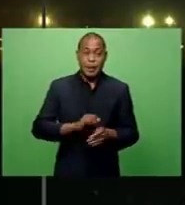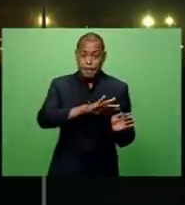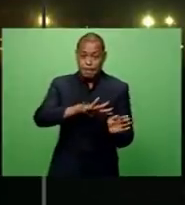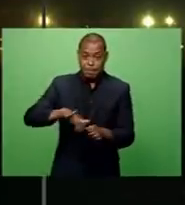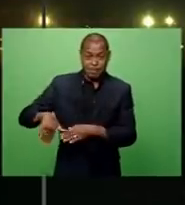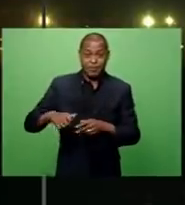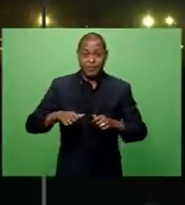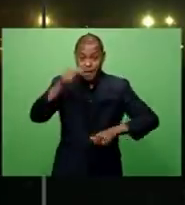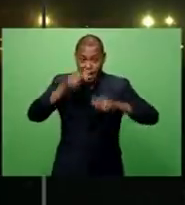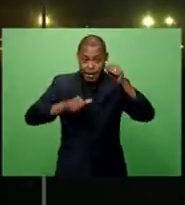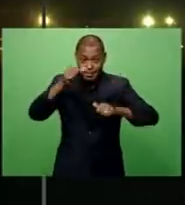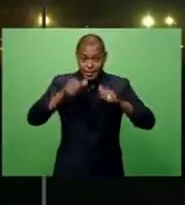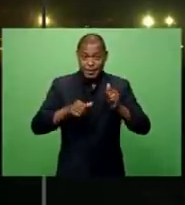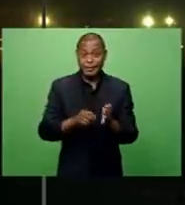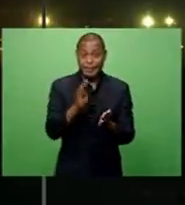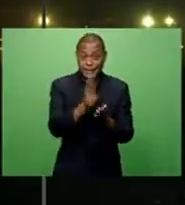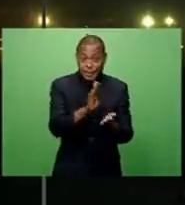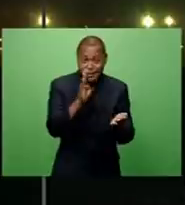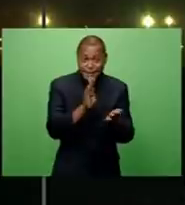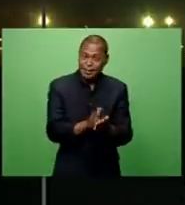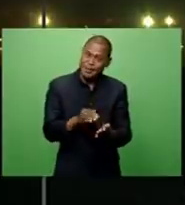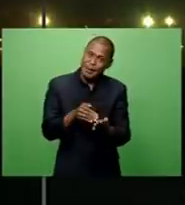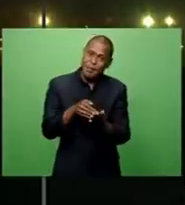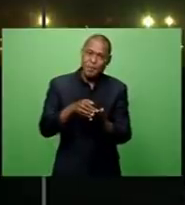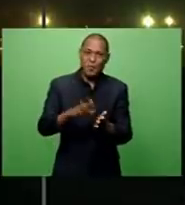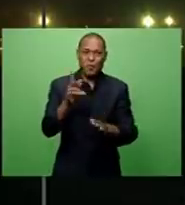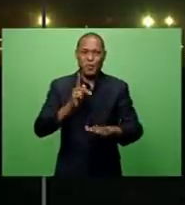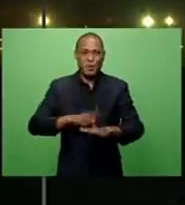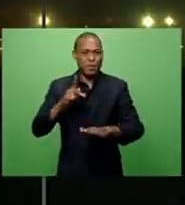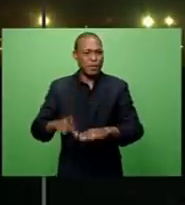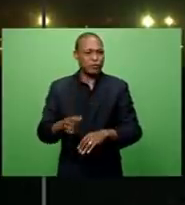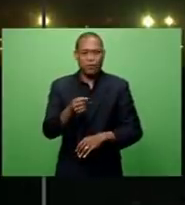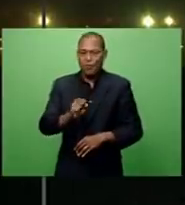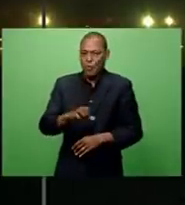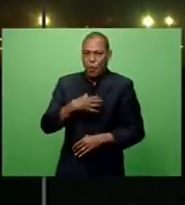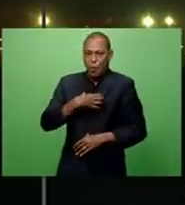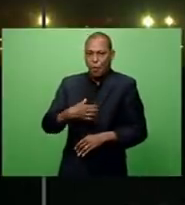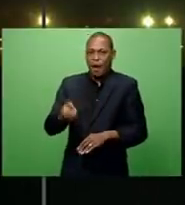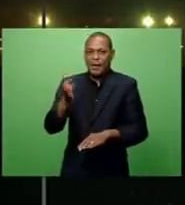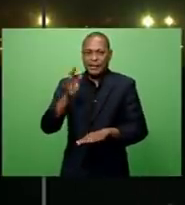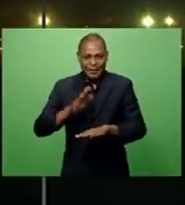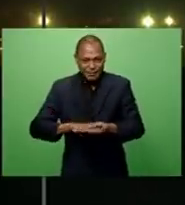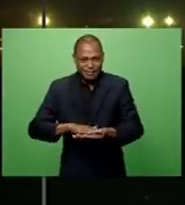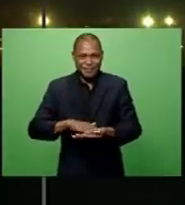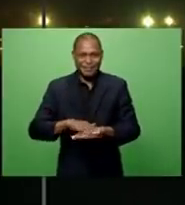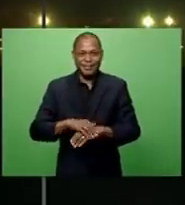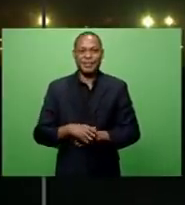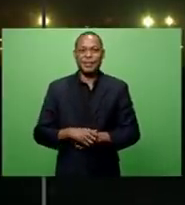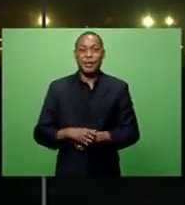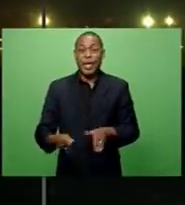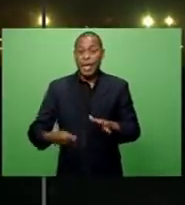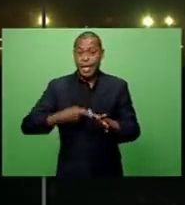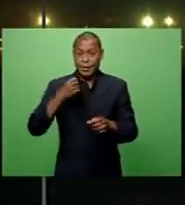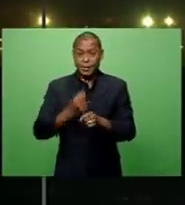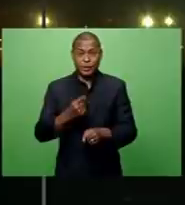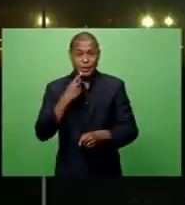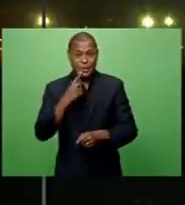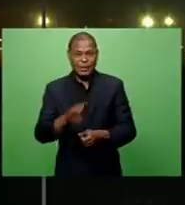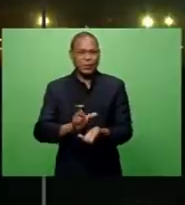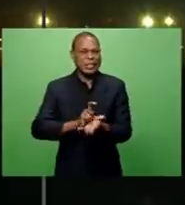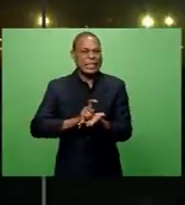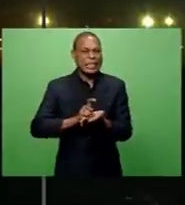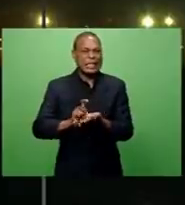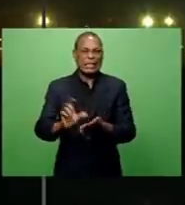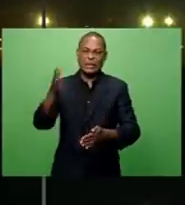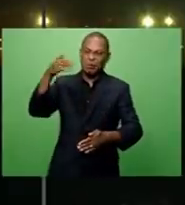been passed in Parliament, meaning there will be no court assessors sitting in trials. Attorney General Ayase Kayum says there's been a clear